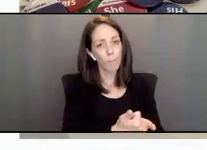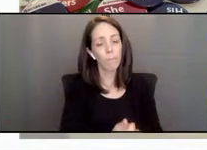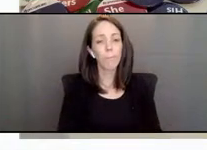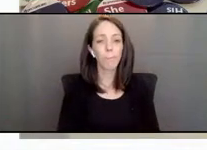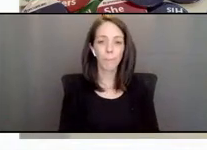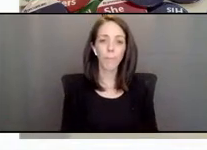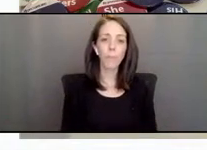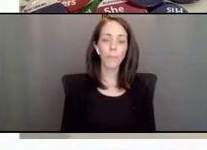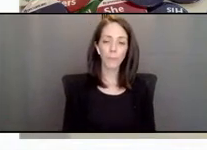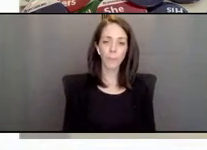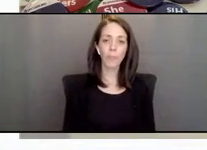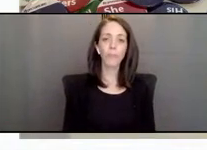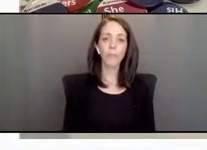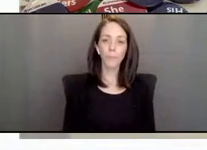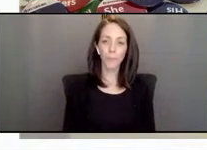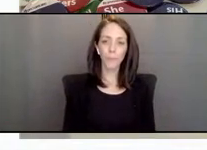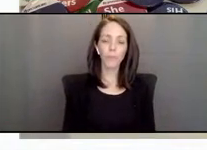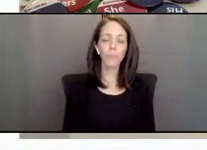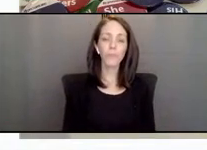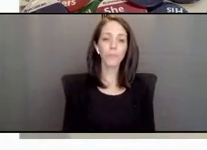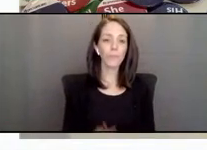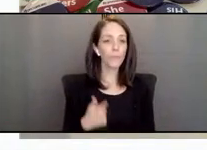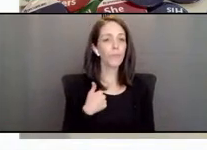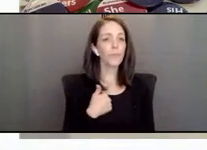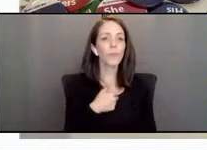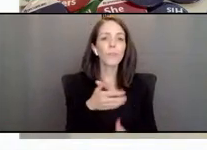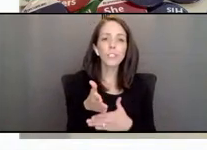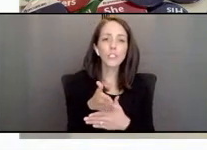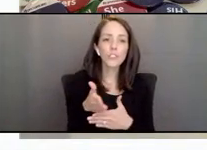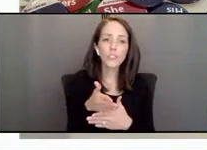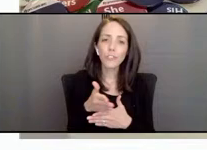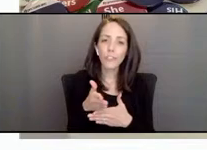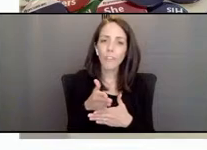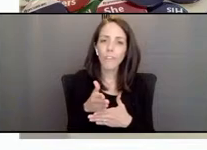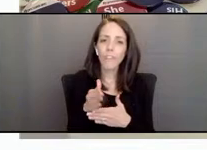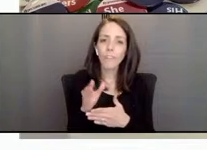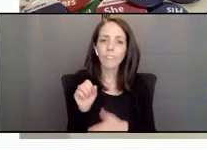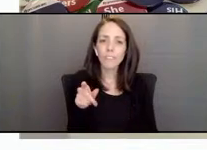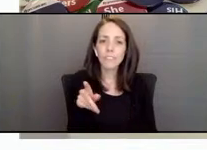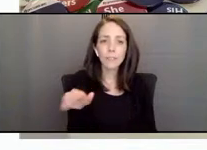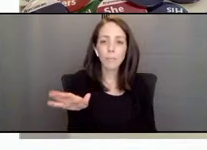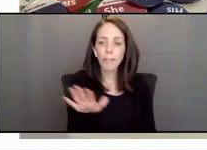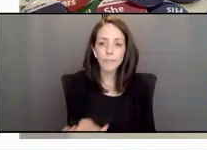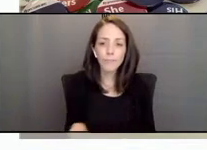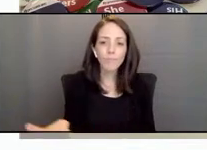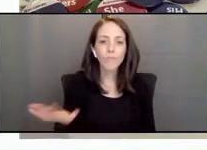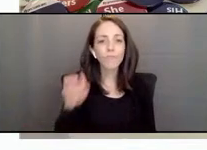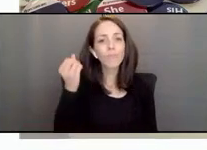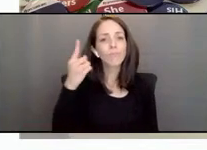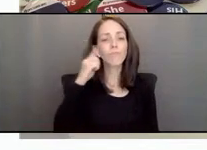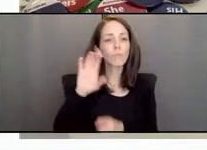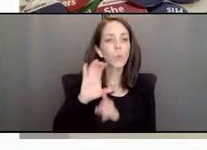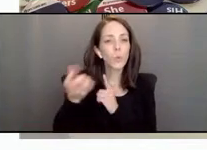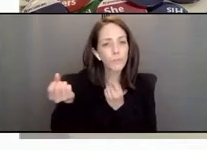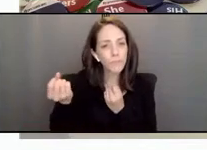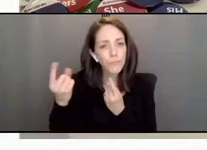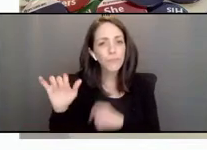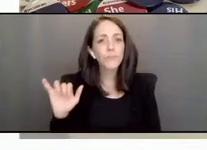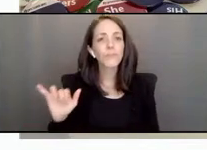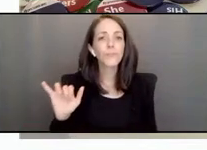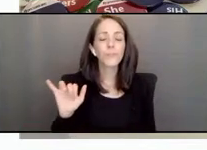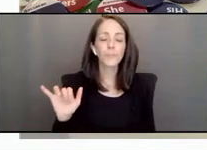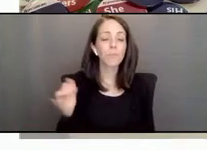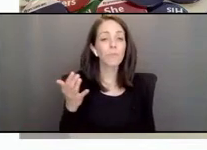We take great pride in sharing space with cultural humility. We recognize that there are things we don't know, but need to know about the communities we strive to